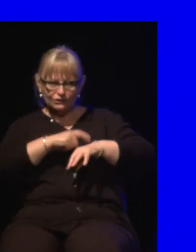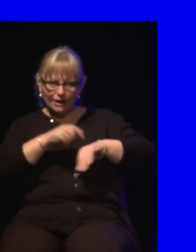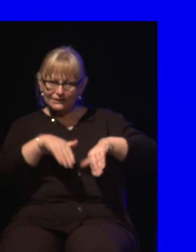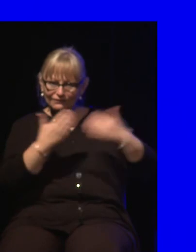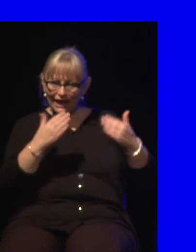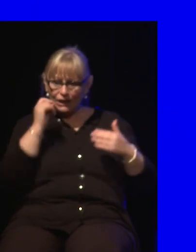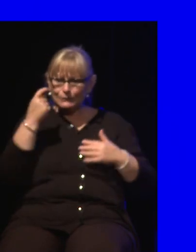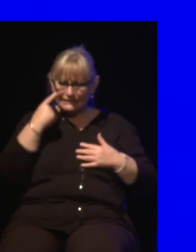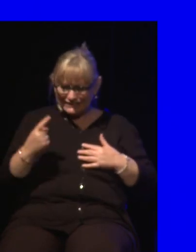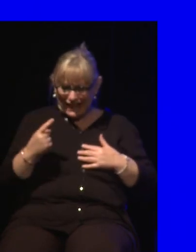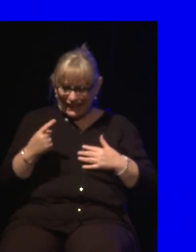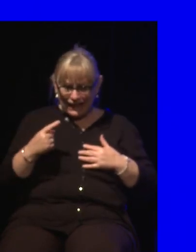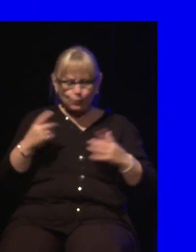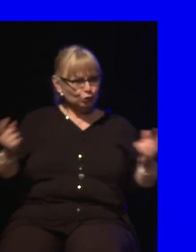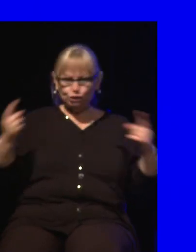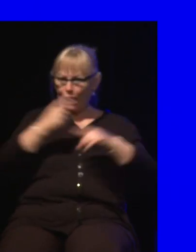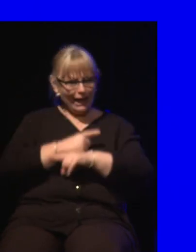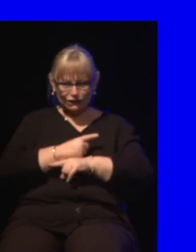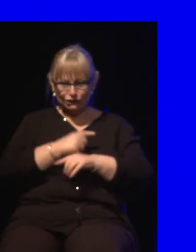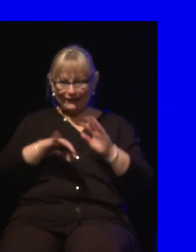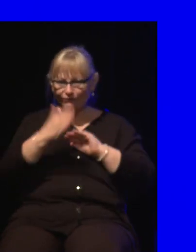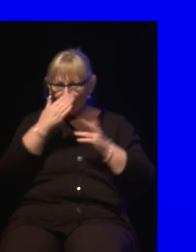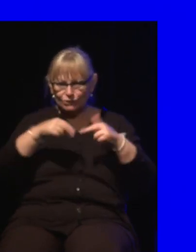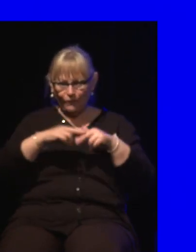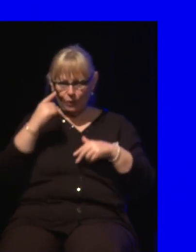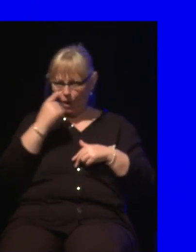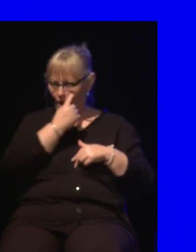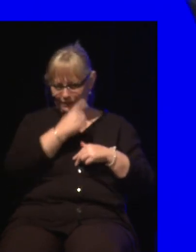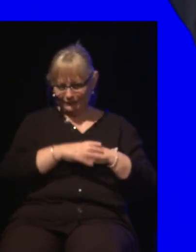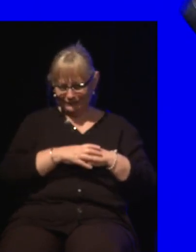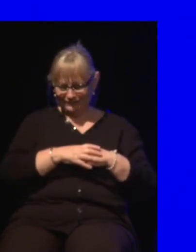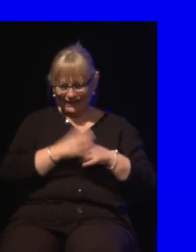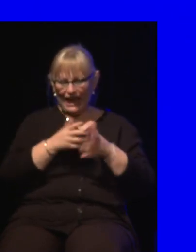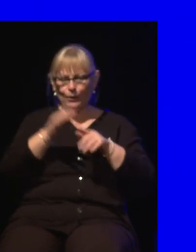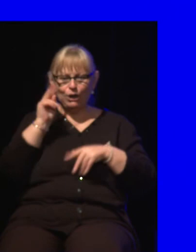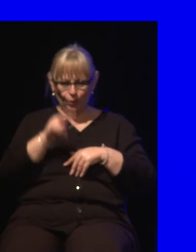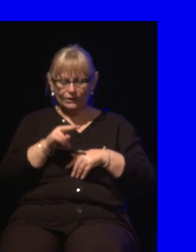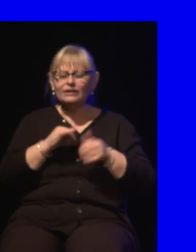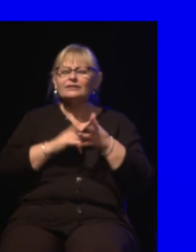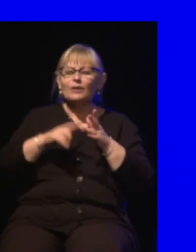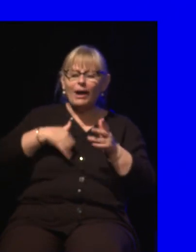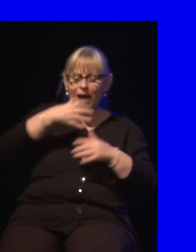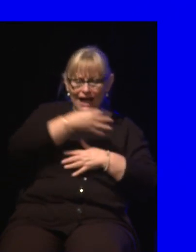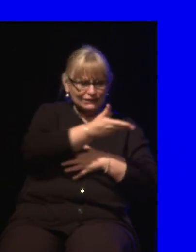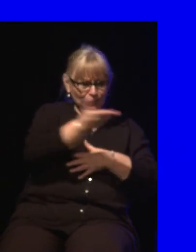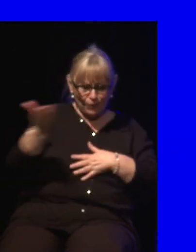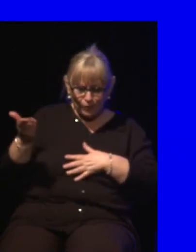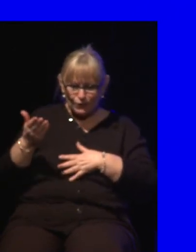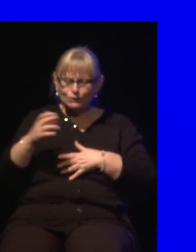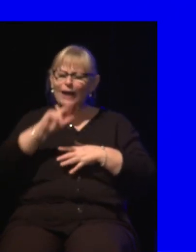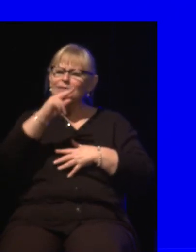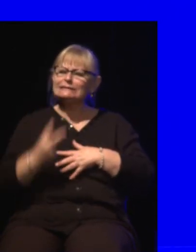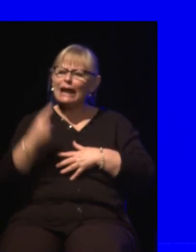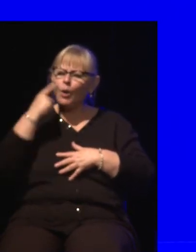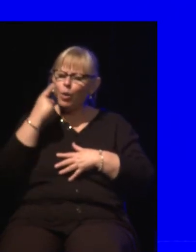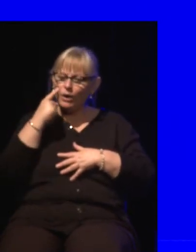will change completely in front of your eyes. It's quite fascinating. So all I would ask is, just take another look at the city